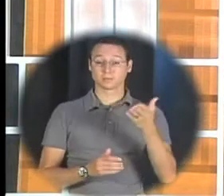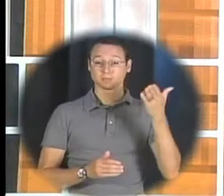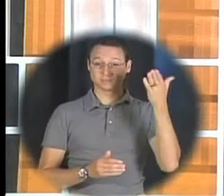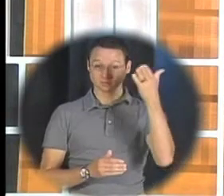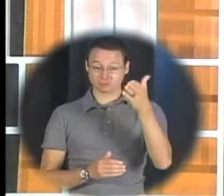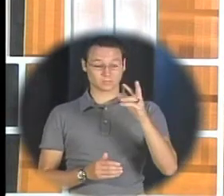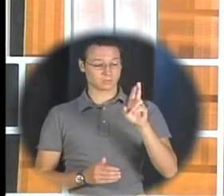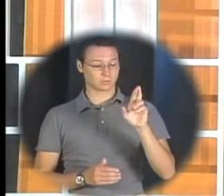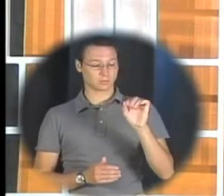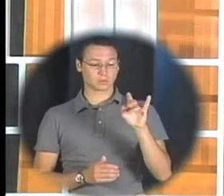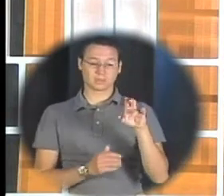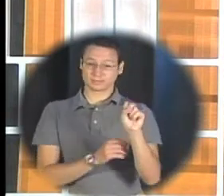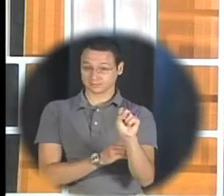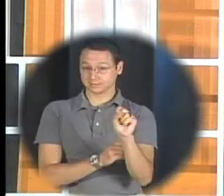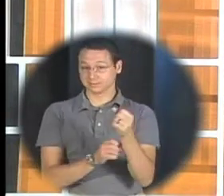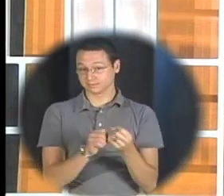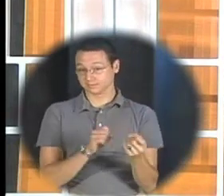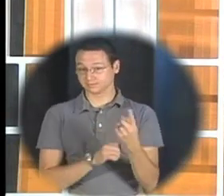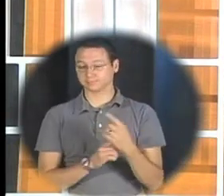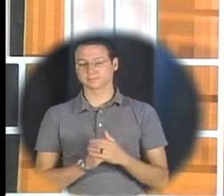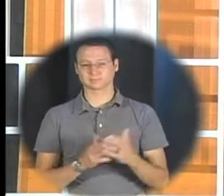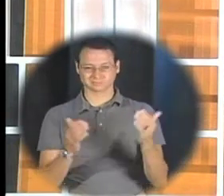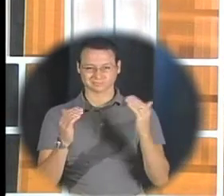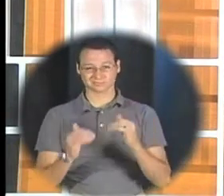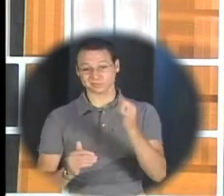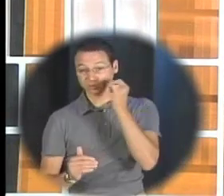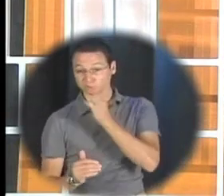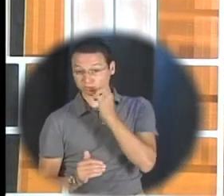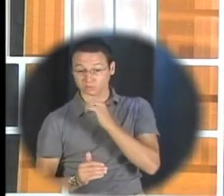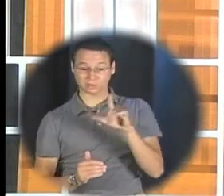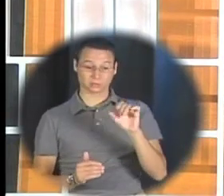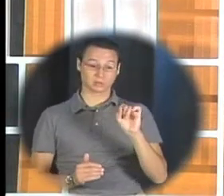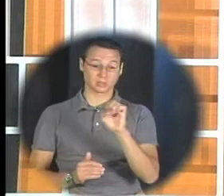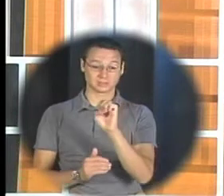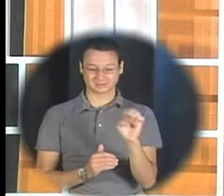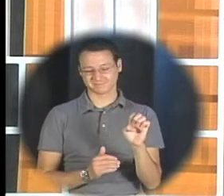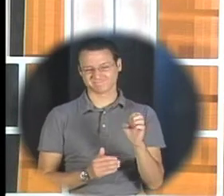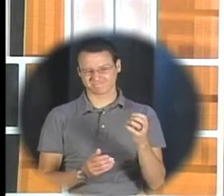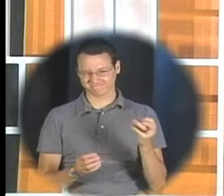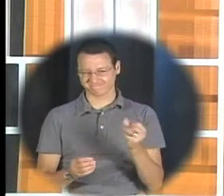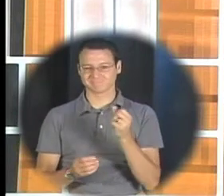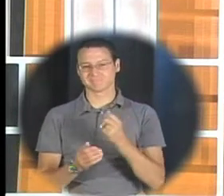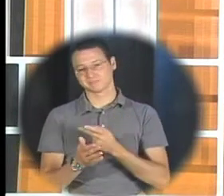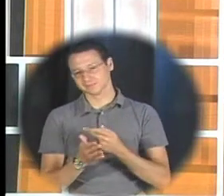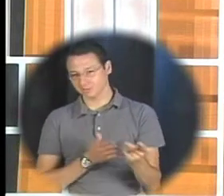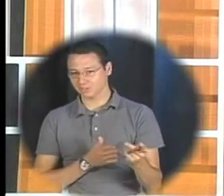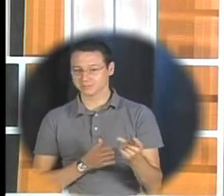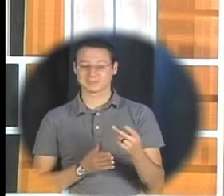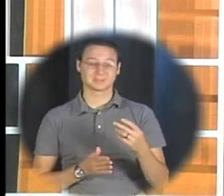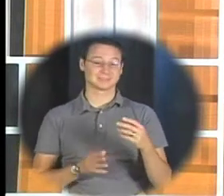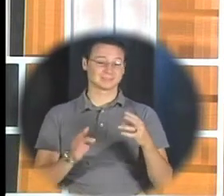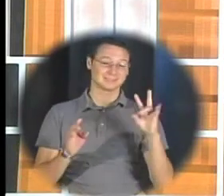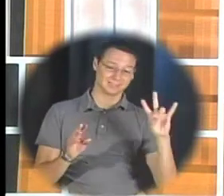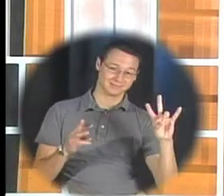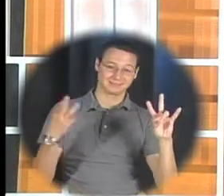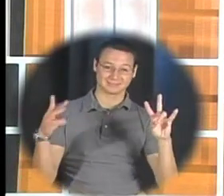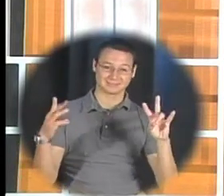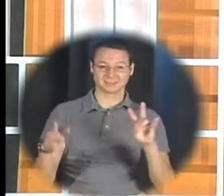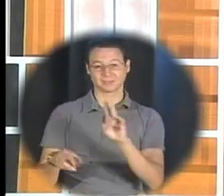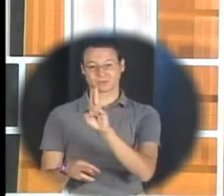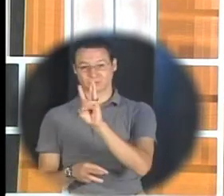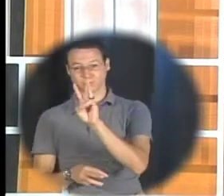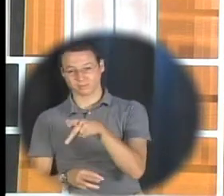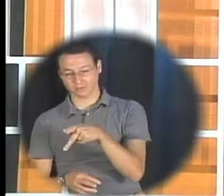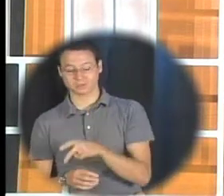lacrosse at Rollins next year. In girls lacrosse, Tufts lost with Winter Park 16, Boone 7. Dora Murotovic,